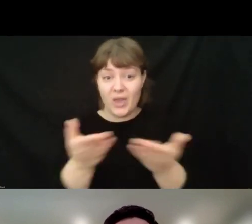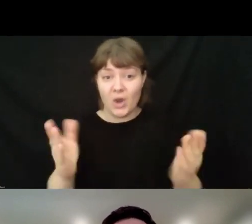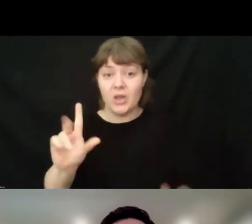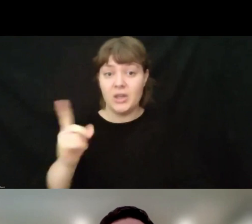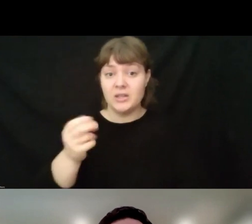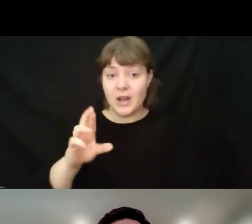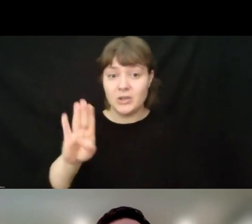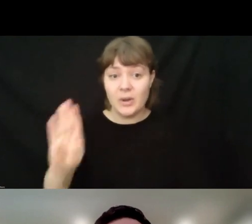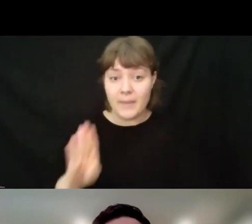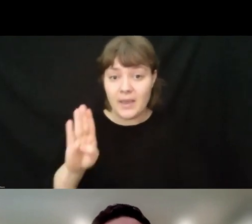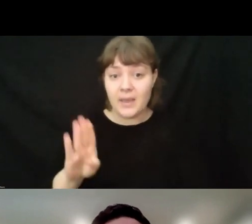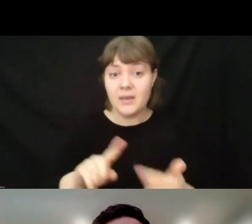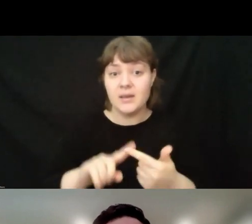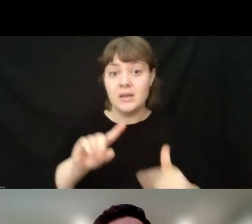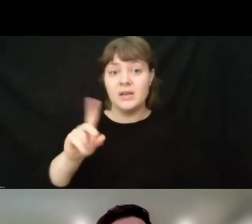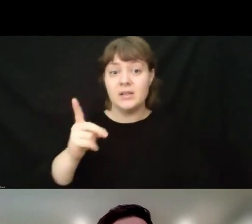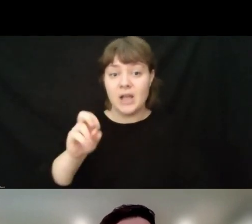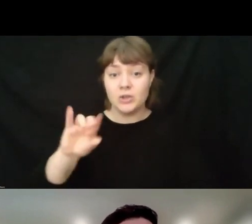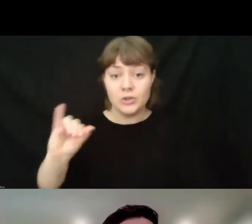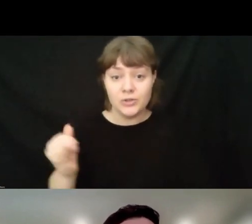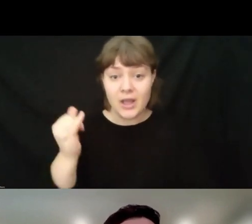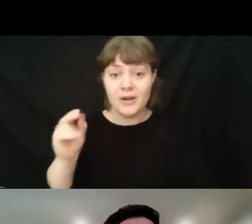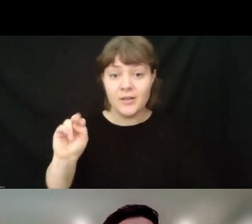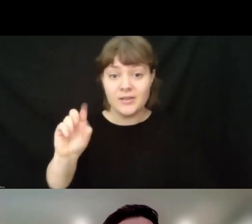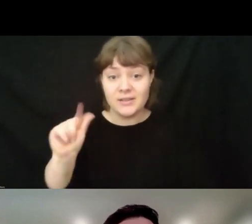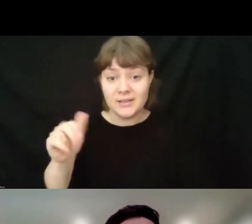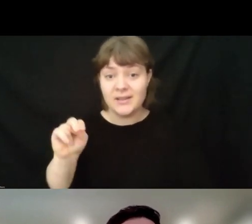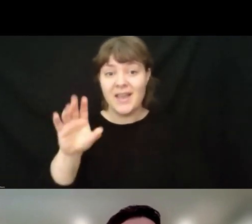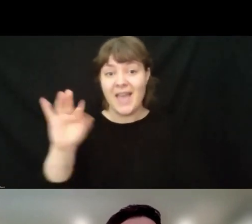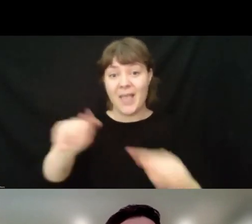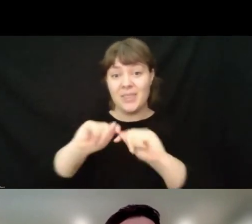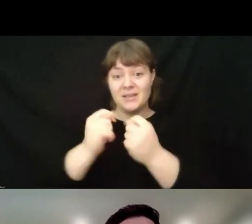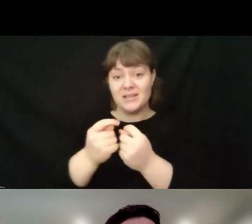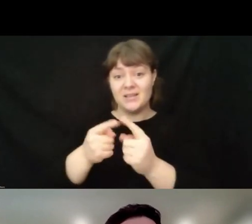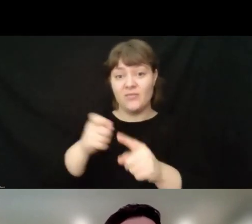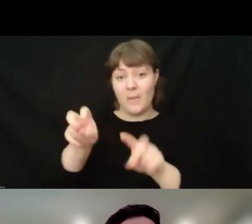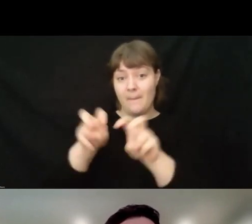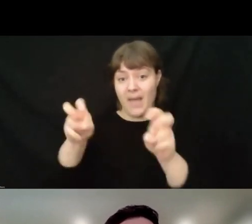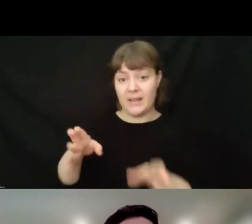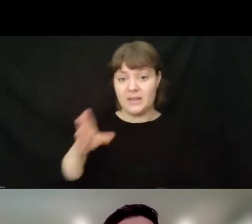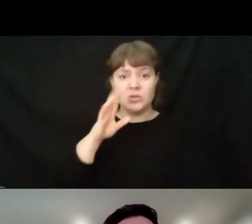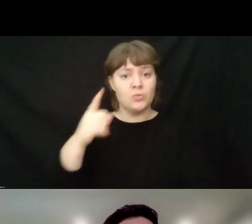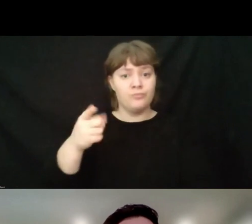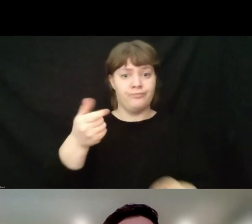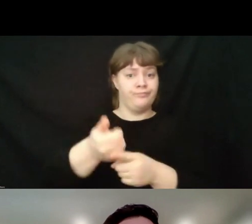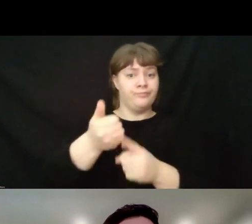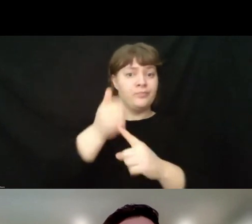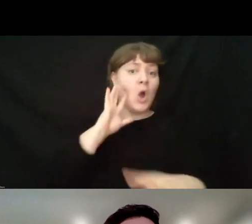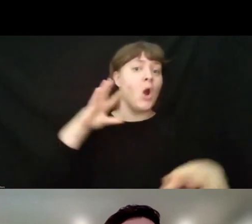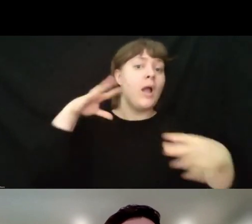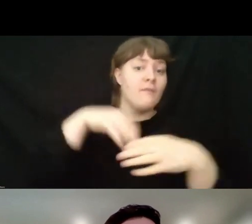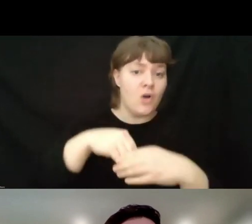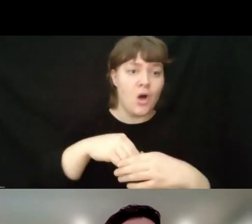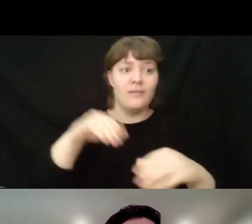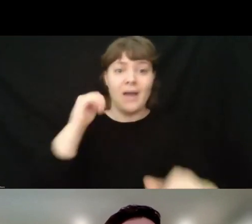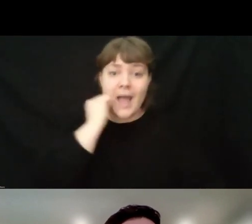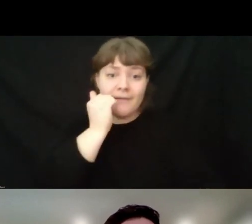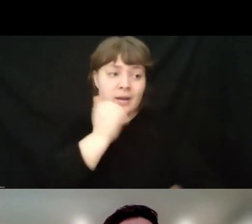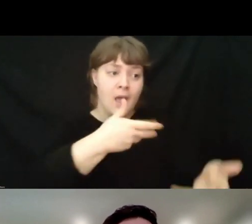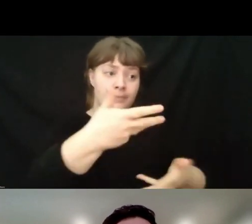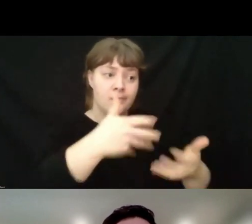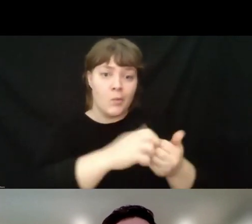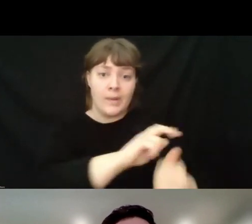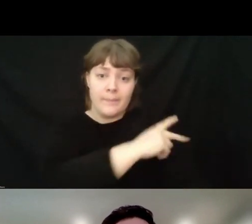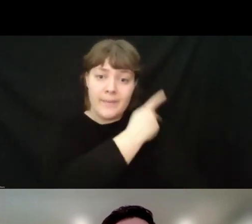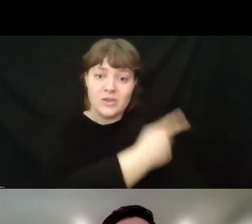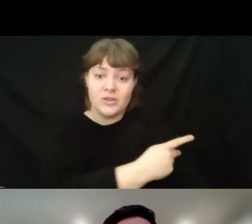Dr. Janelson, and our team that you're going to hear from our panelists who are in it and doing it every day, working with our patients,